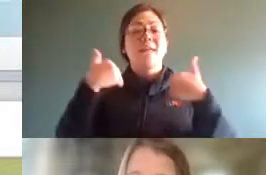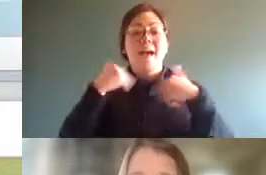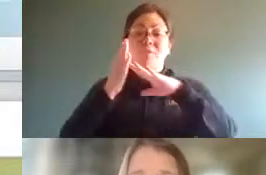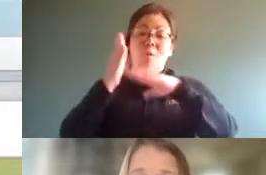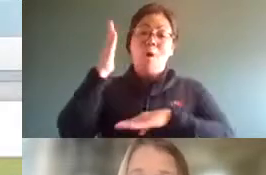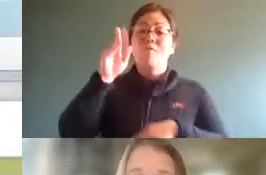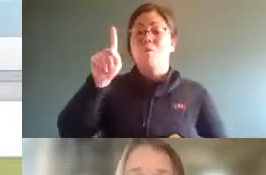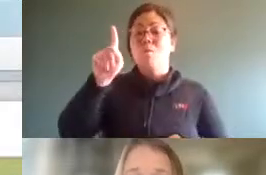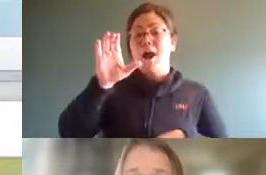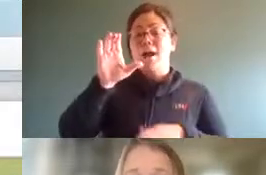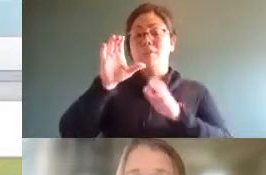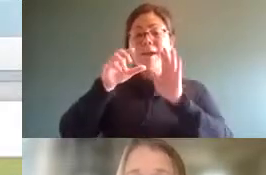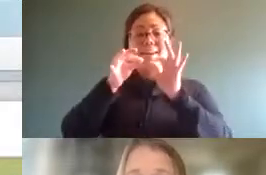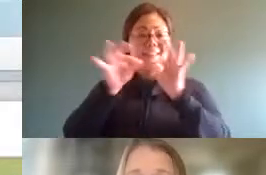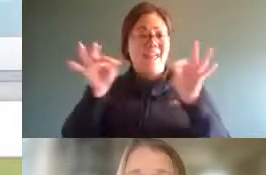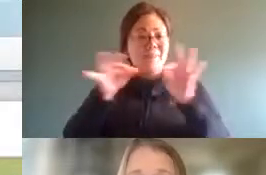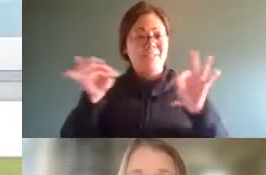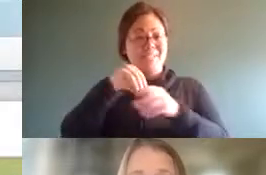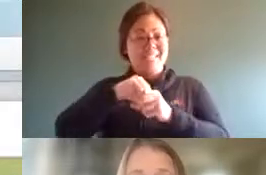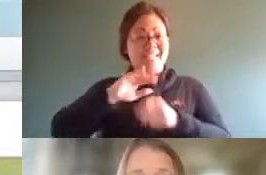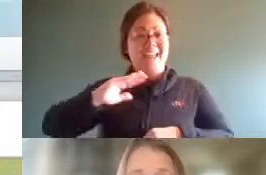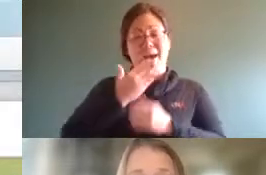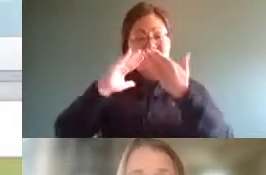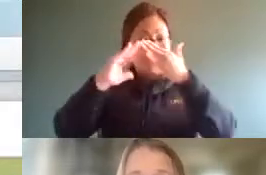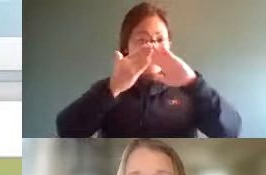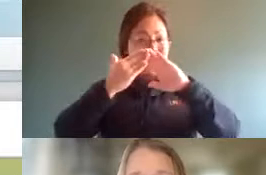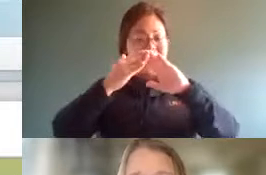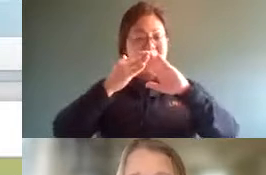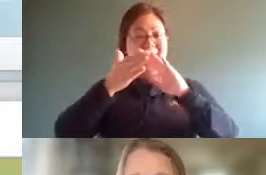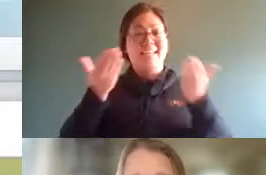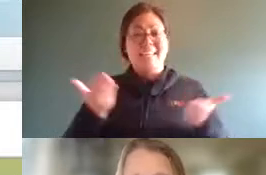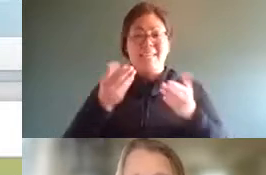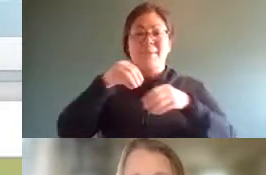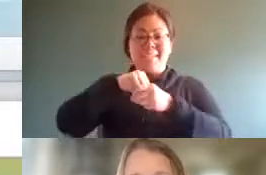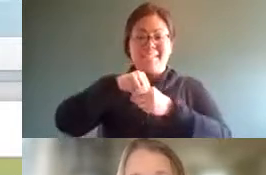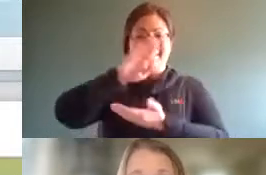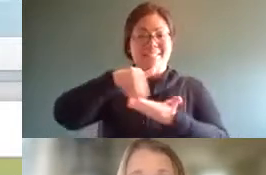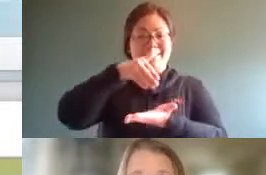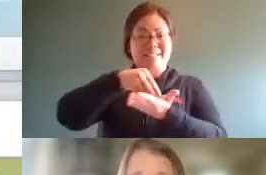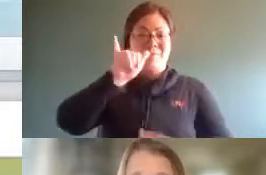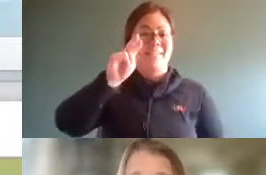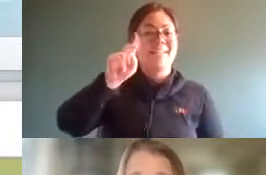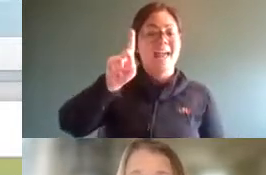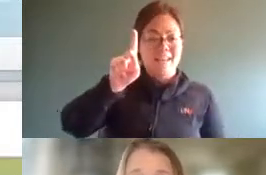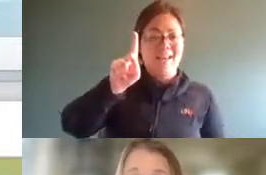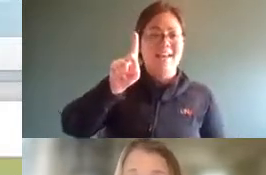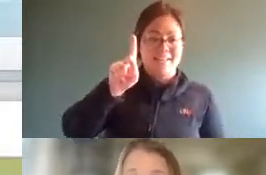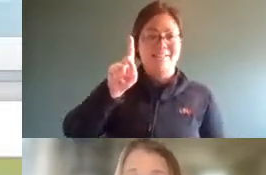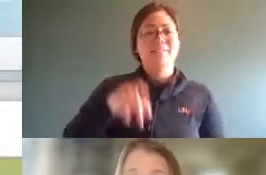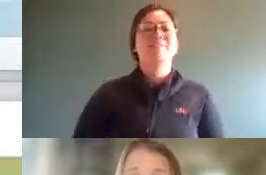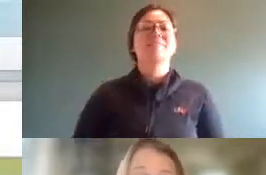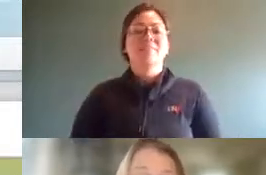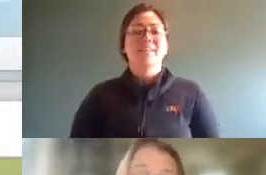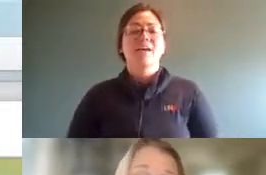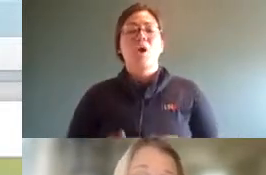100 languages represented in our community here in central Indiana. Also, at this